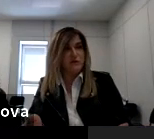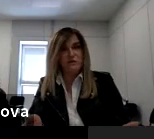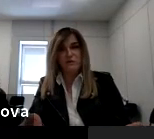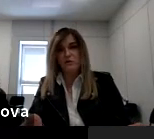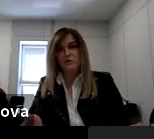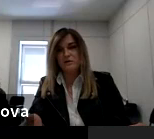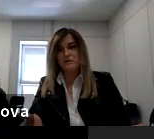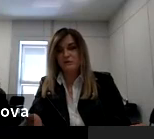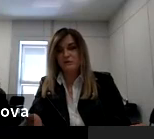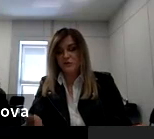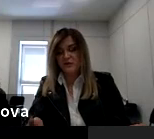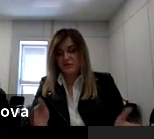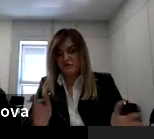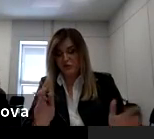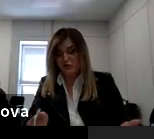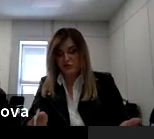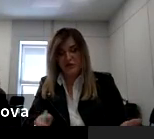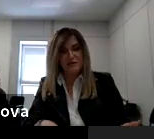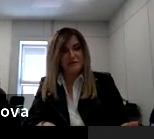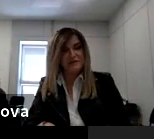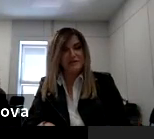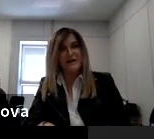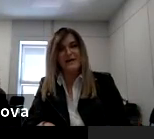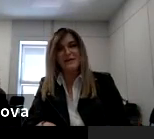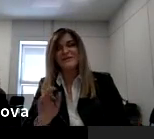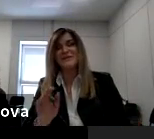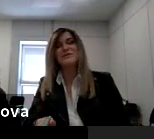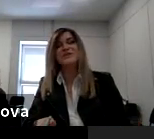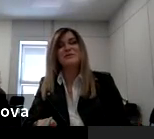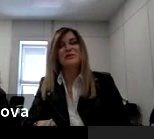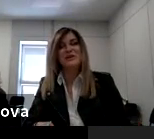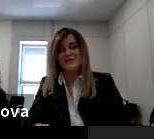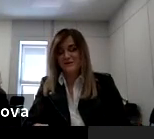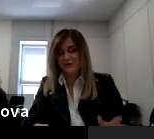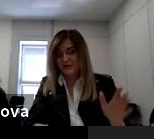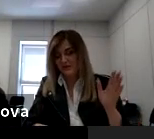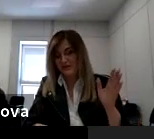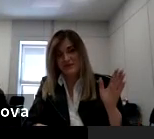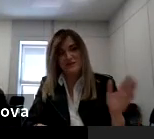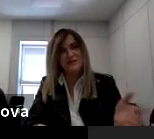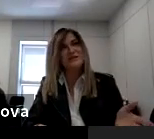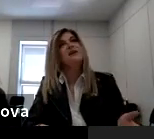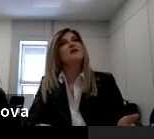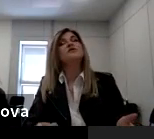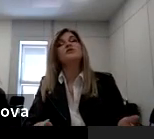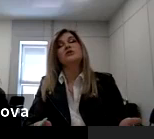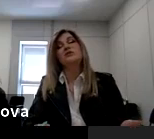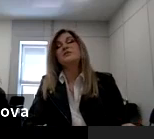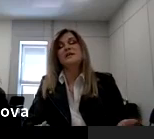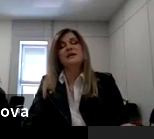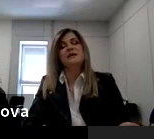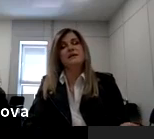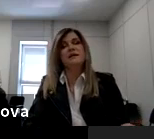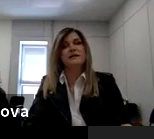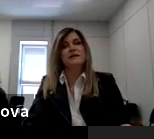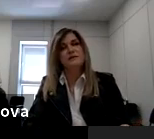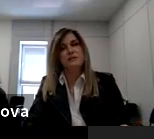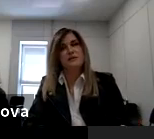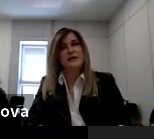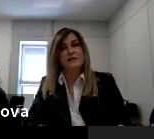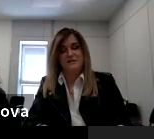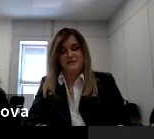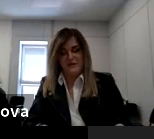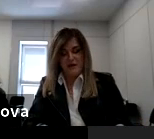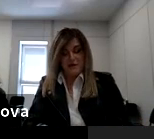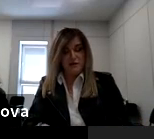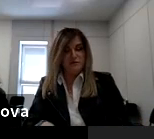course, for all of you that just wants to kill time, that are totally bored, you know, that just do not want to miss anything connected with